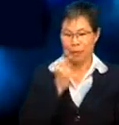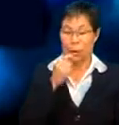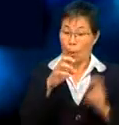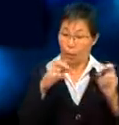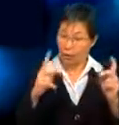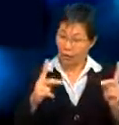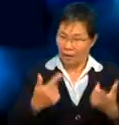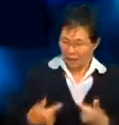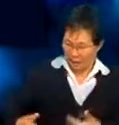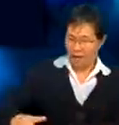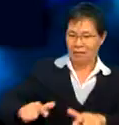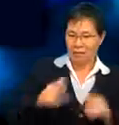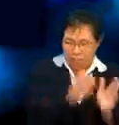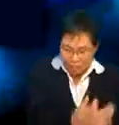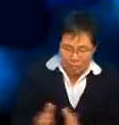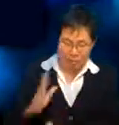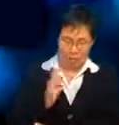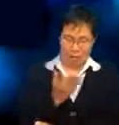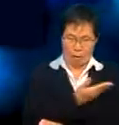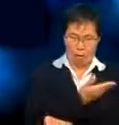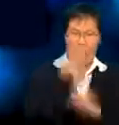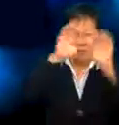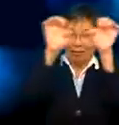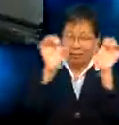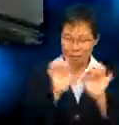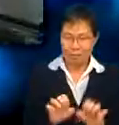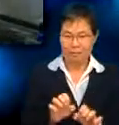Okay, let's plan our experiment.